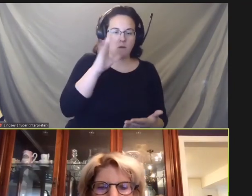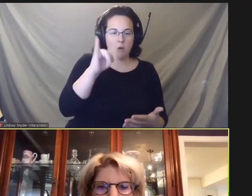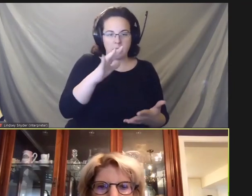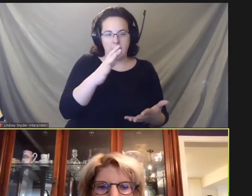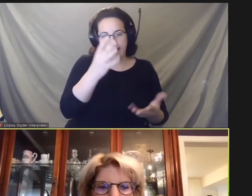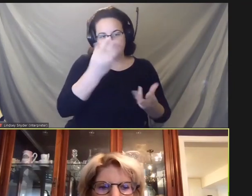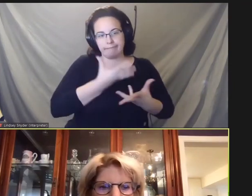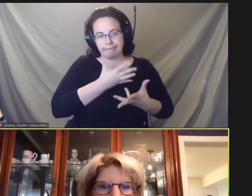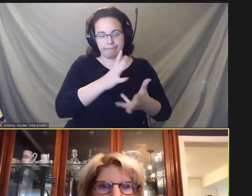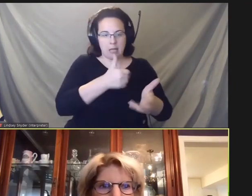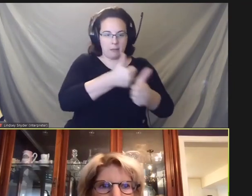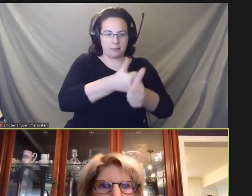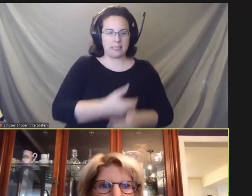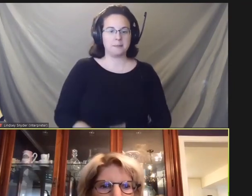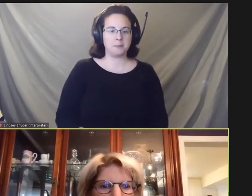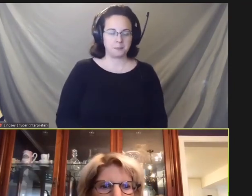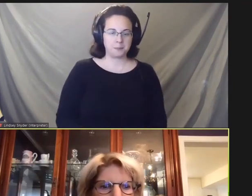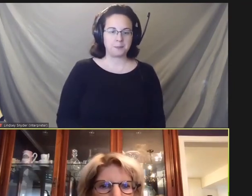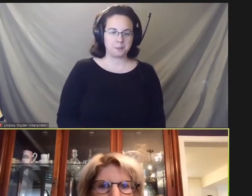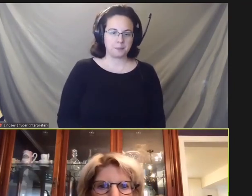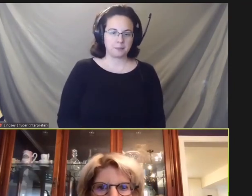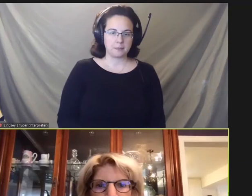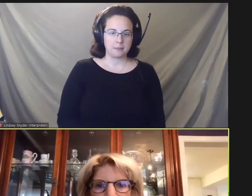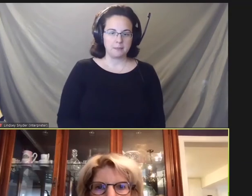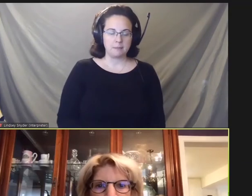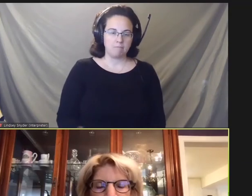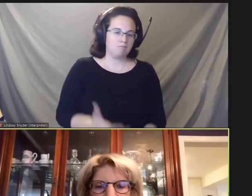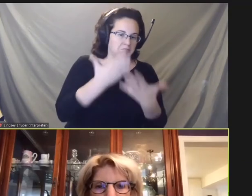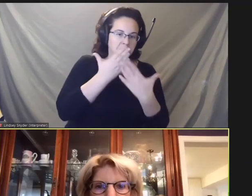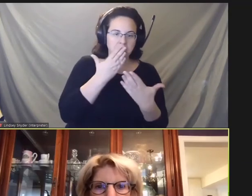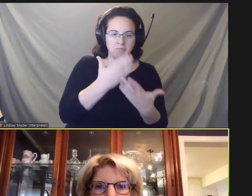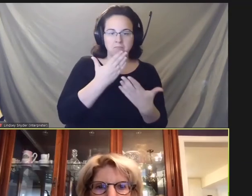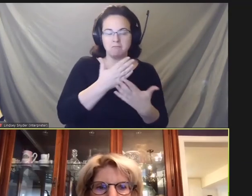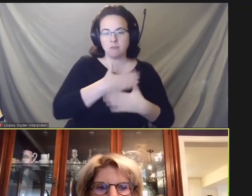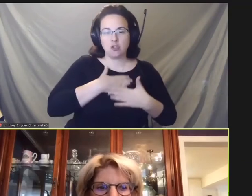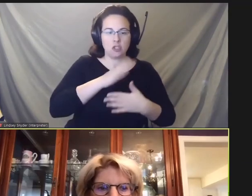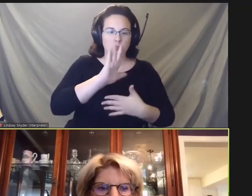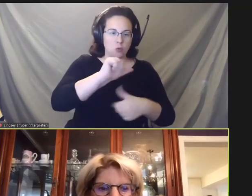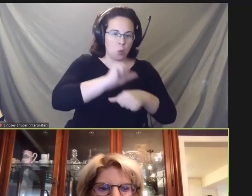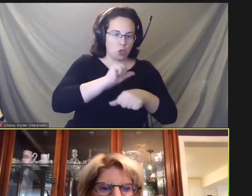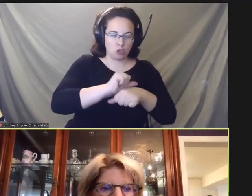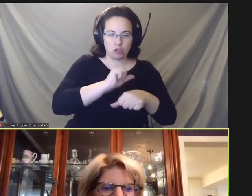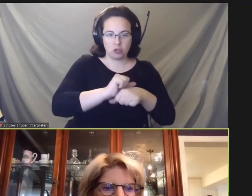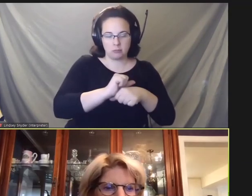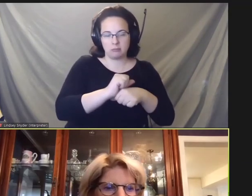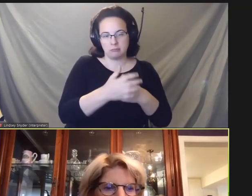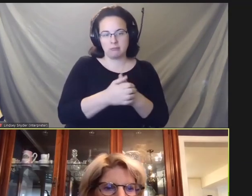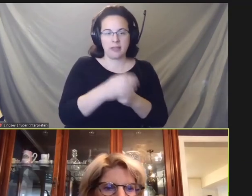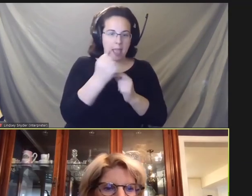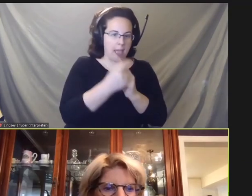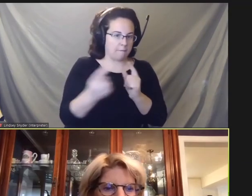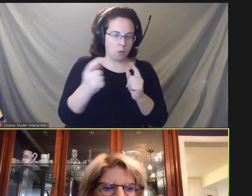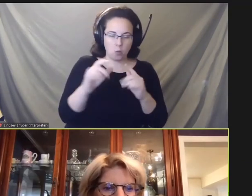update, and appreciate the work that everybody does there.